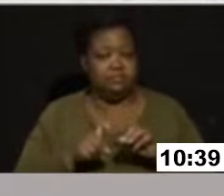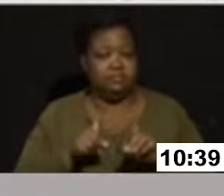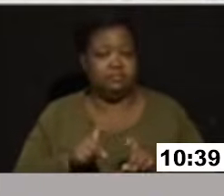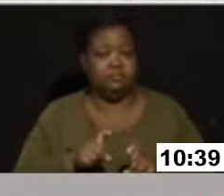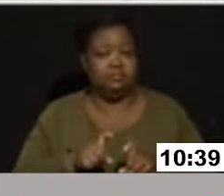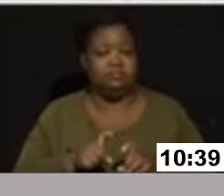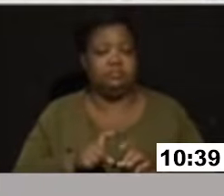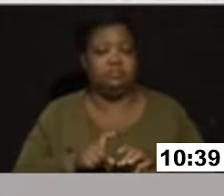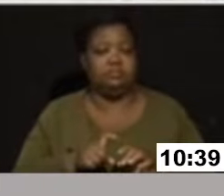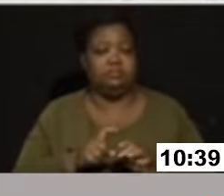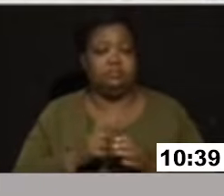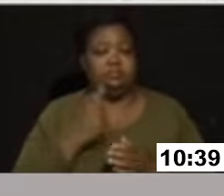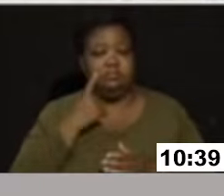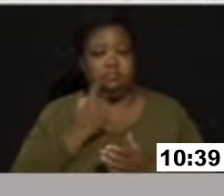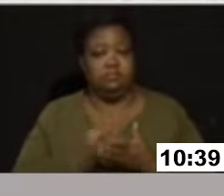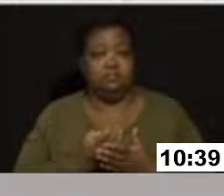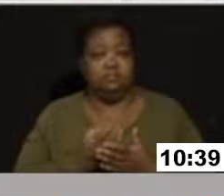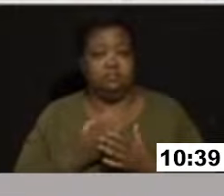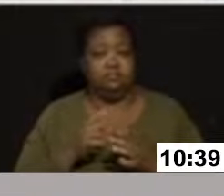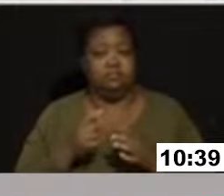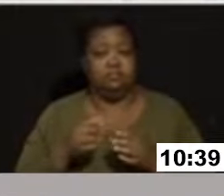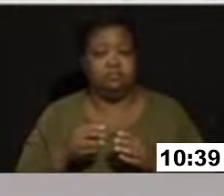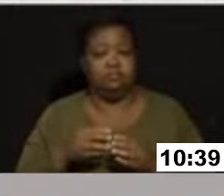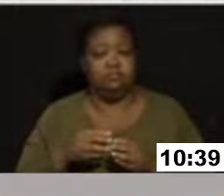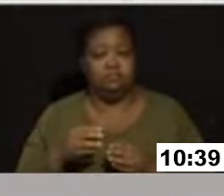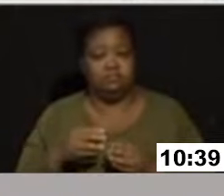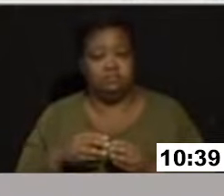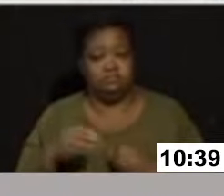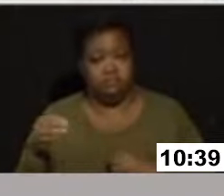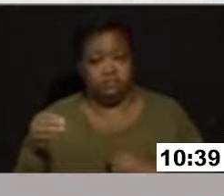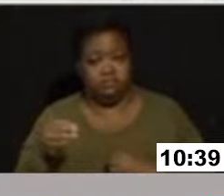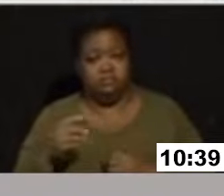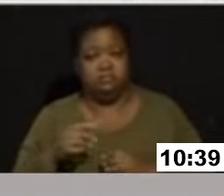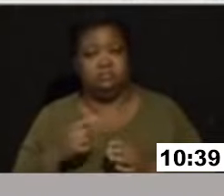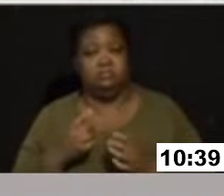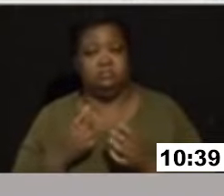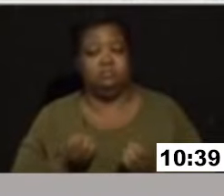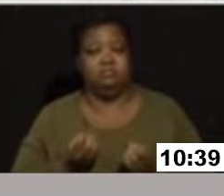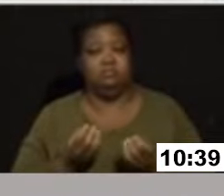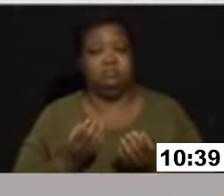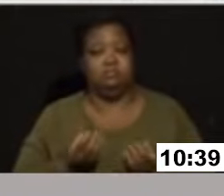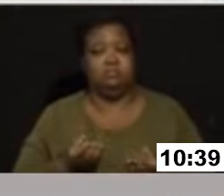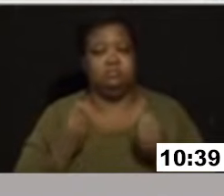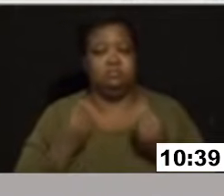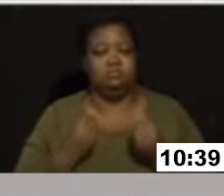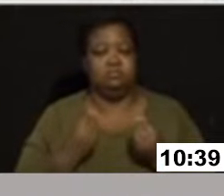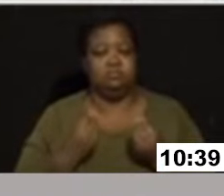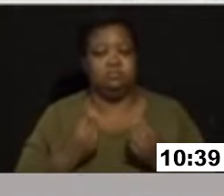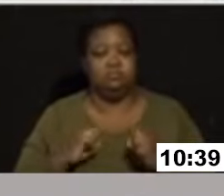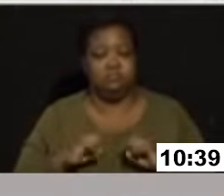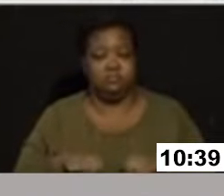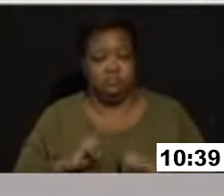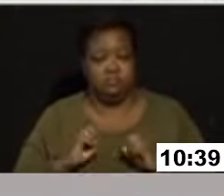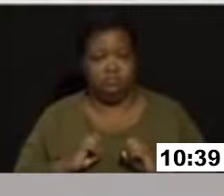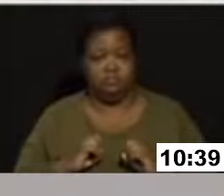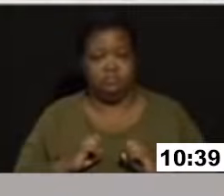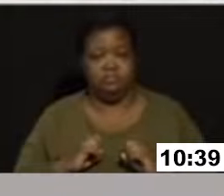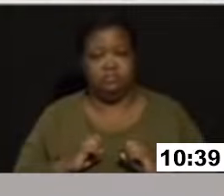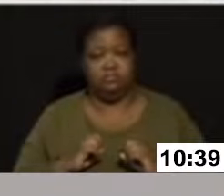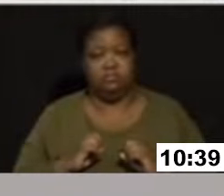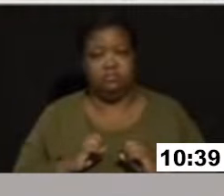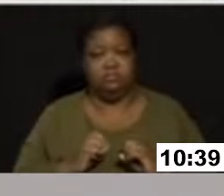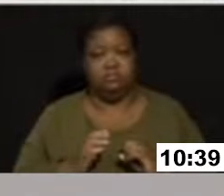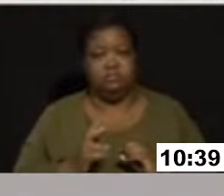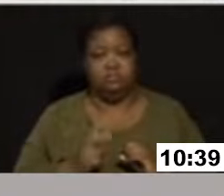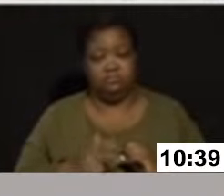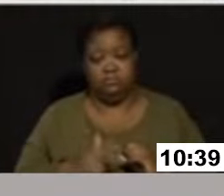And if there's going to be a departure, you've got to find a provision in the rule which permits of that departure. That